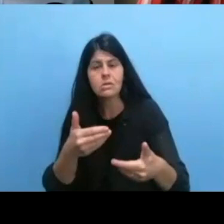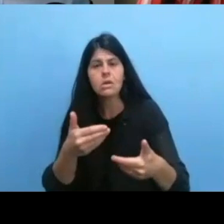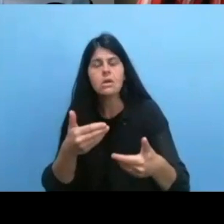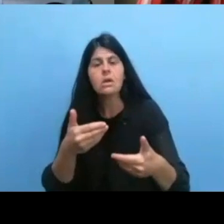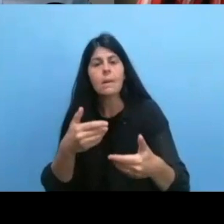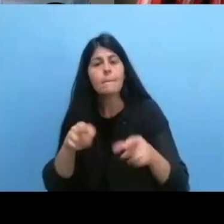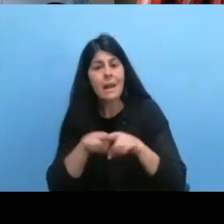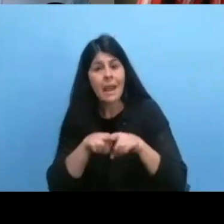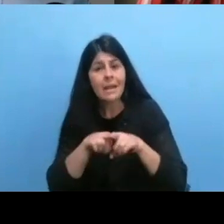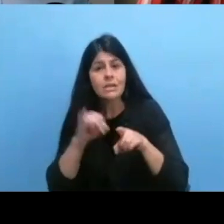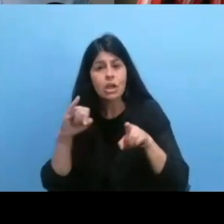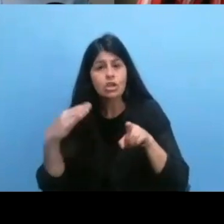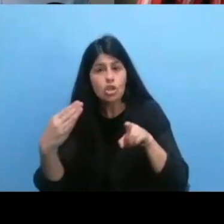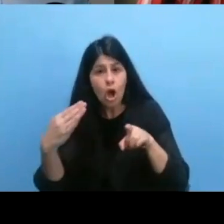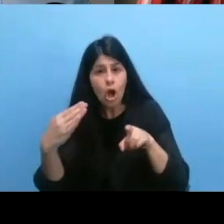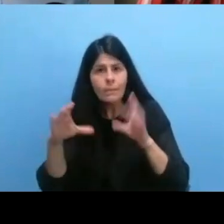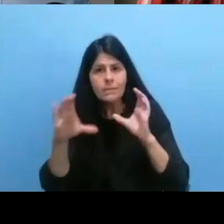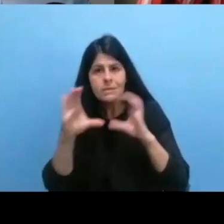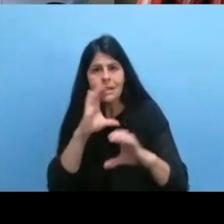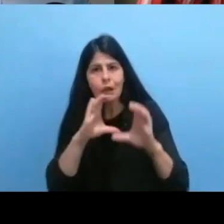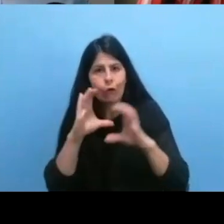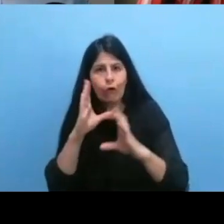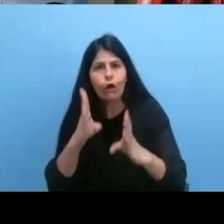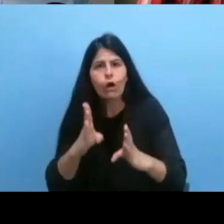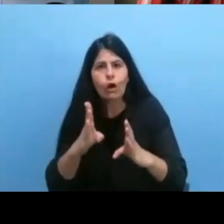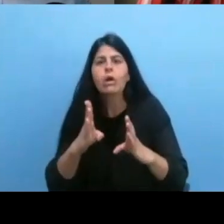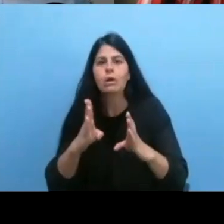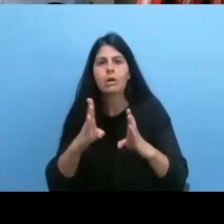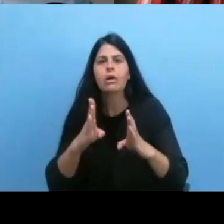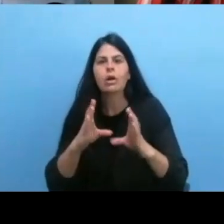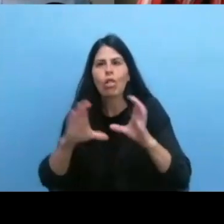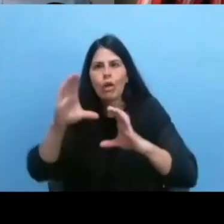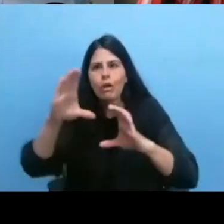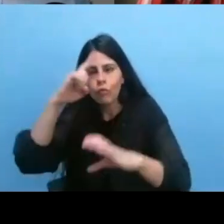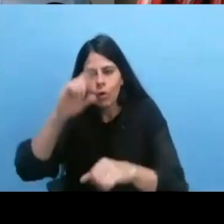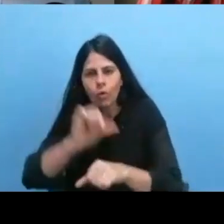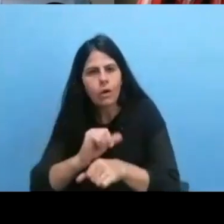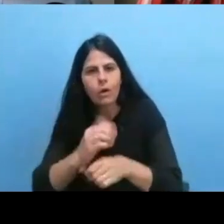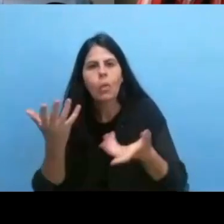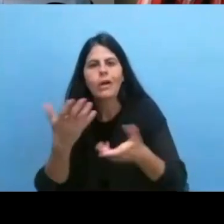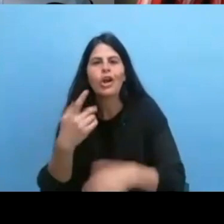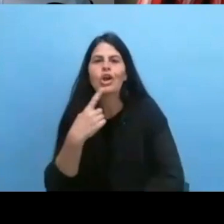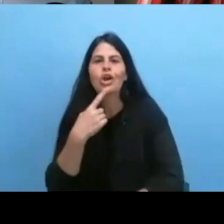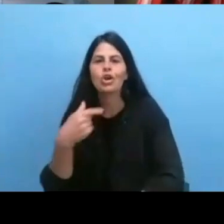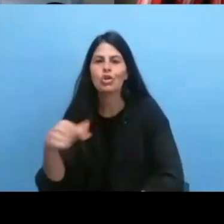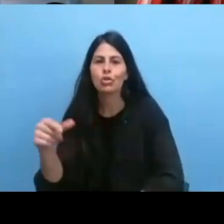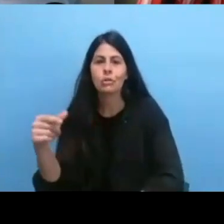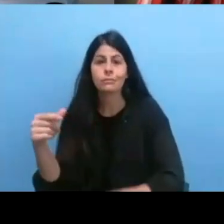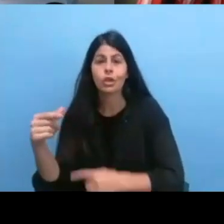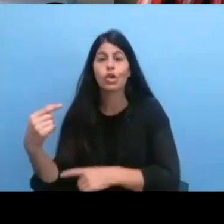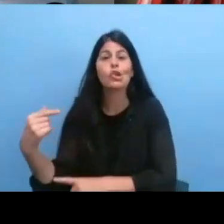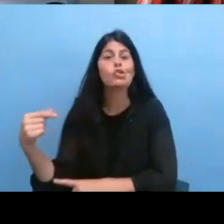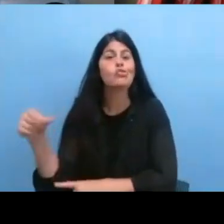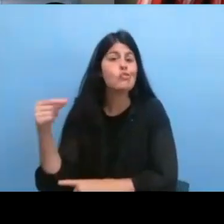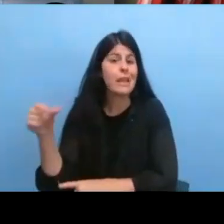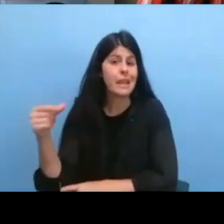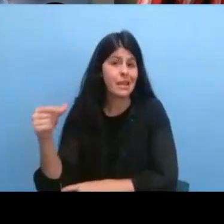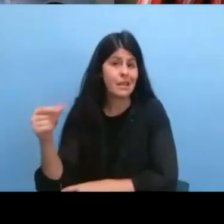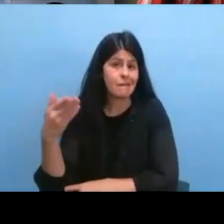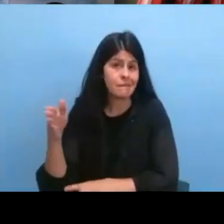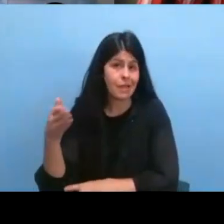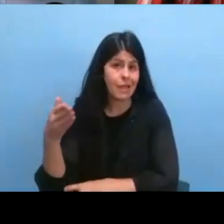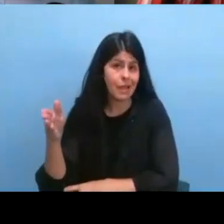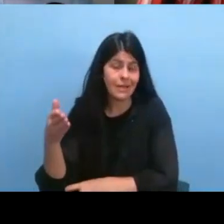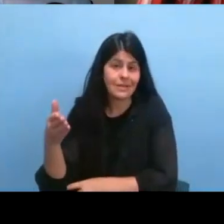green flags that you would look for, or that employers could maybe model? But I'll go